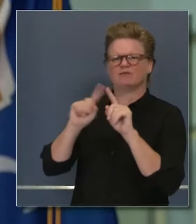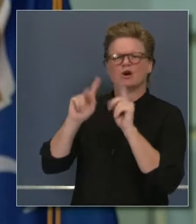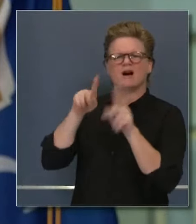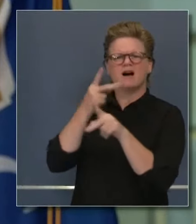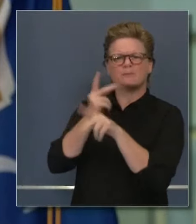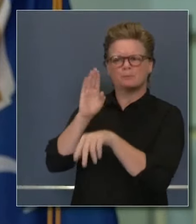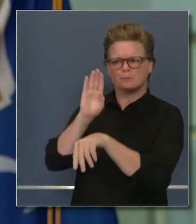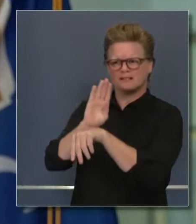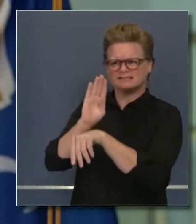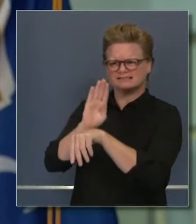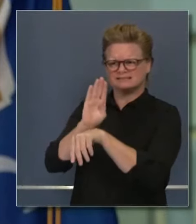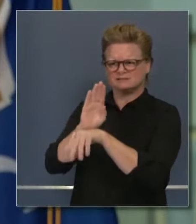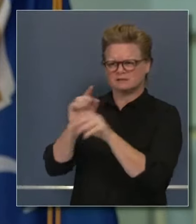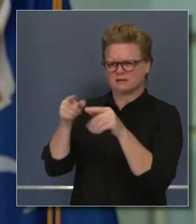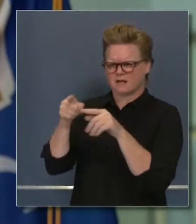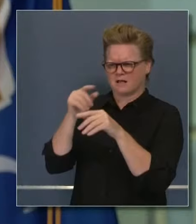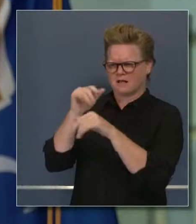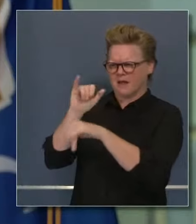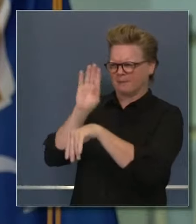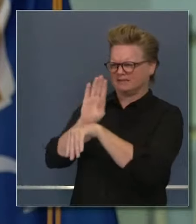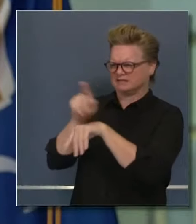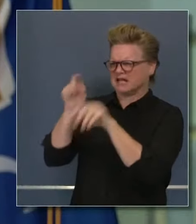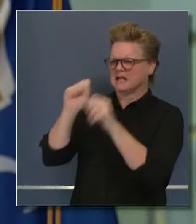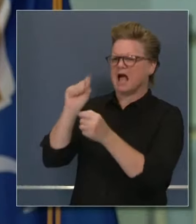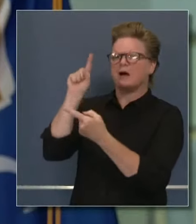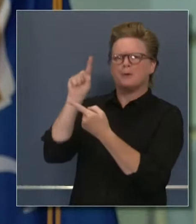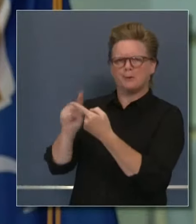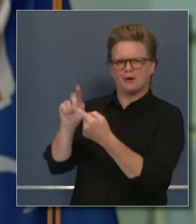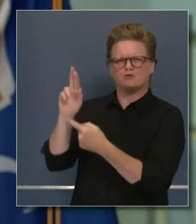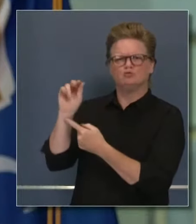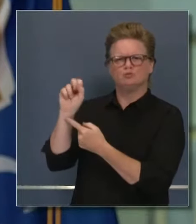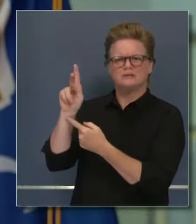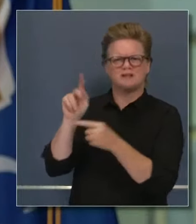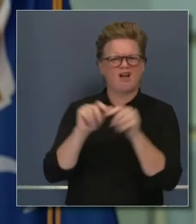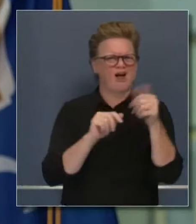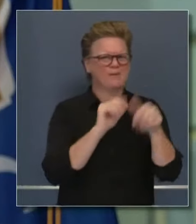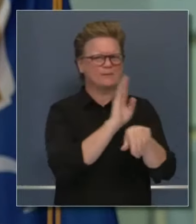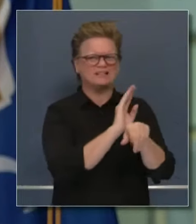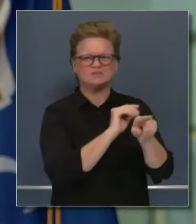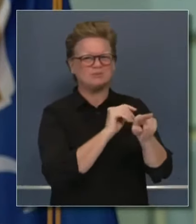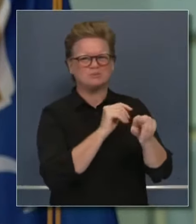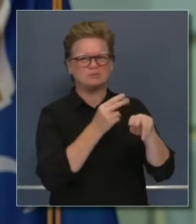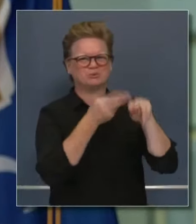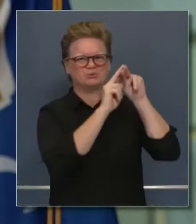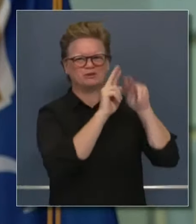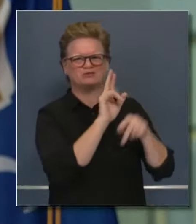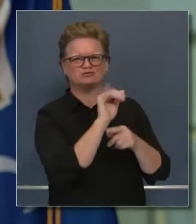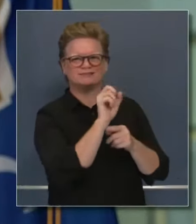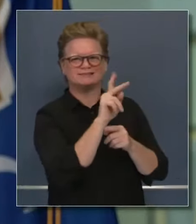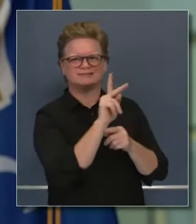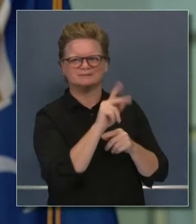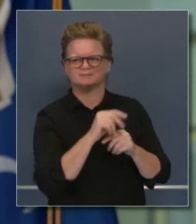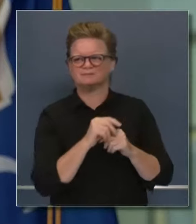reduce risk. Globally, though, we want to make sure that this slow and stringent approach